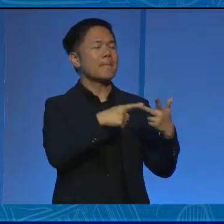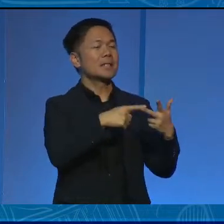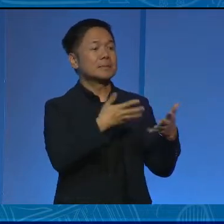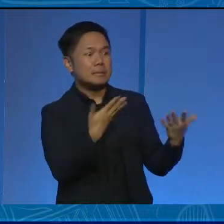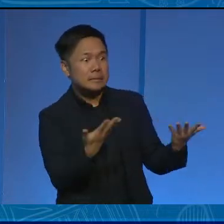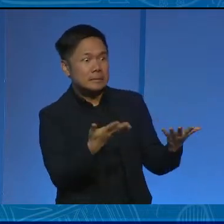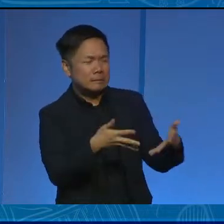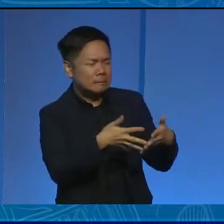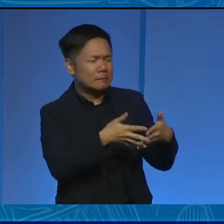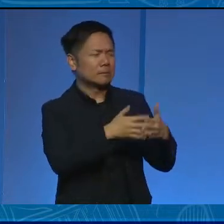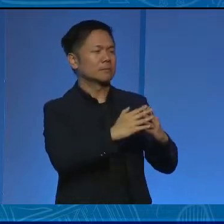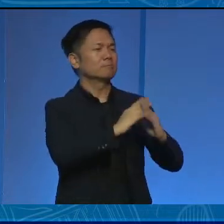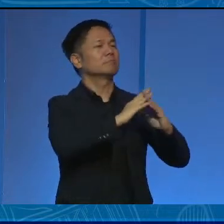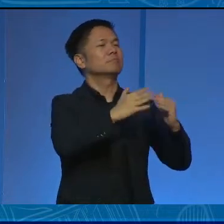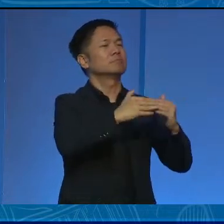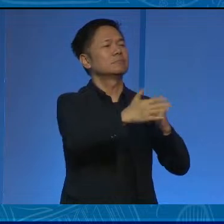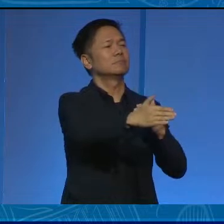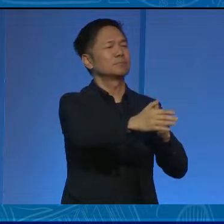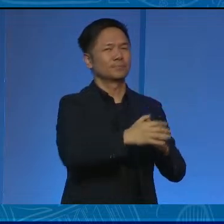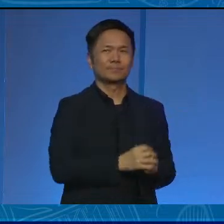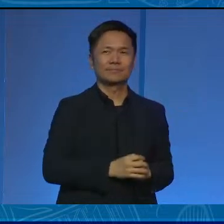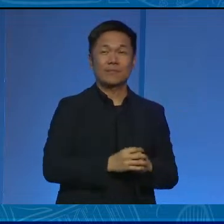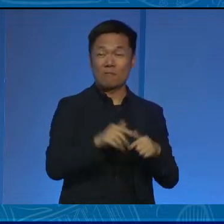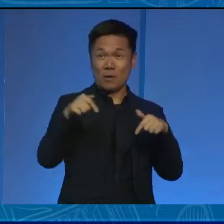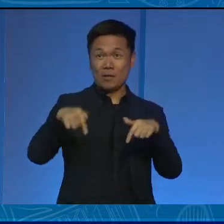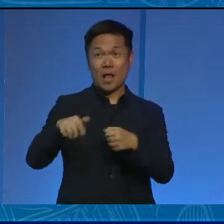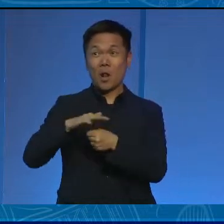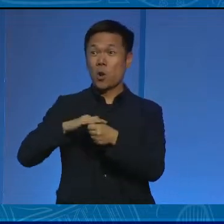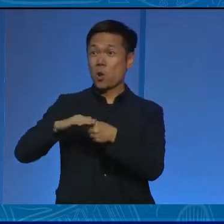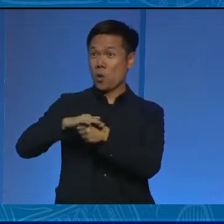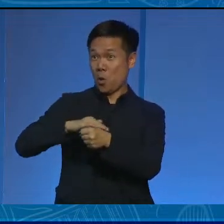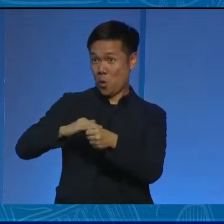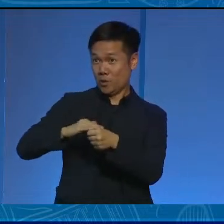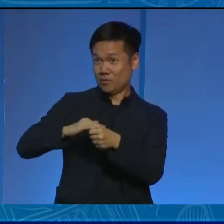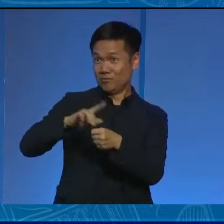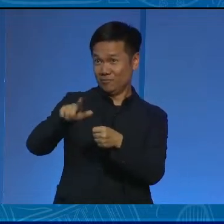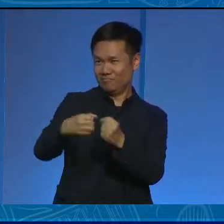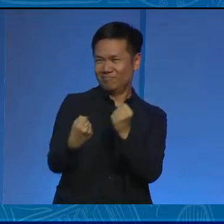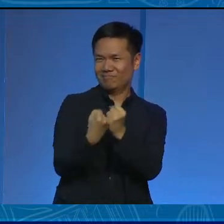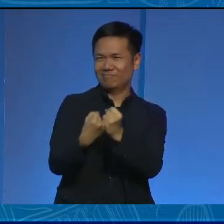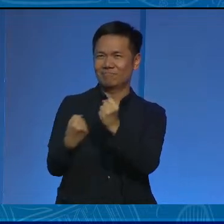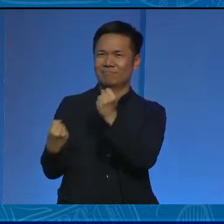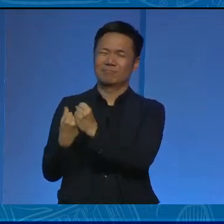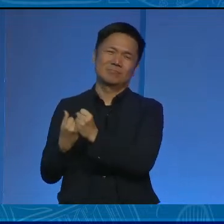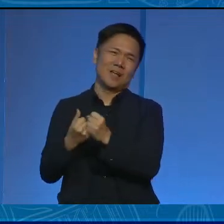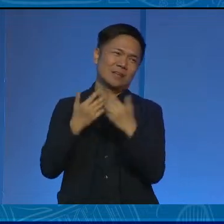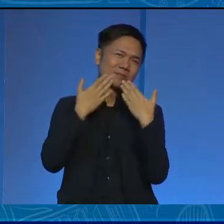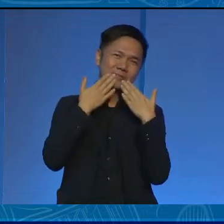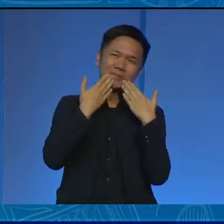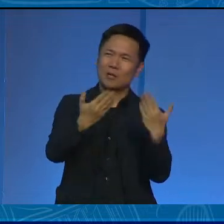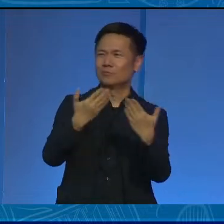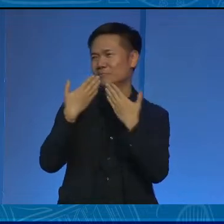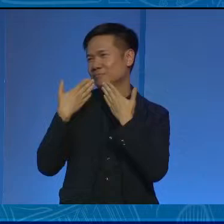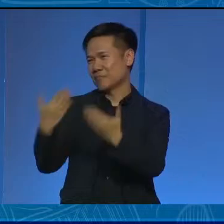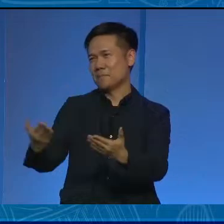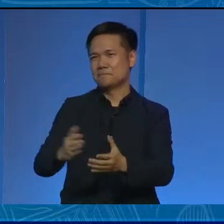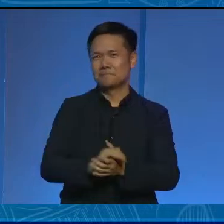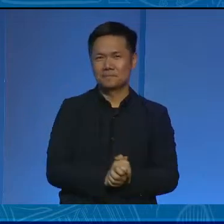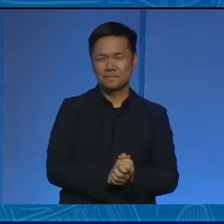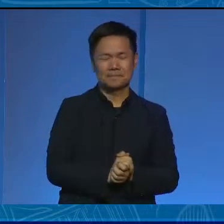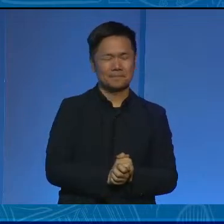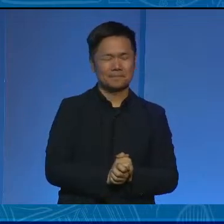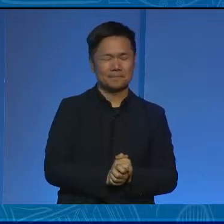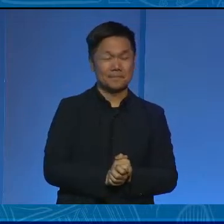our domestic stakeholders, thank you for joining us in this endeavor.